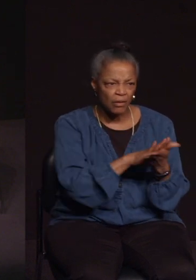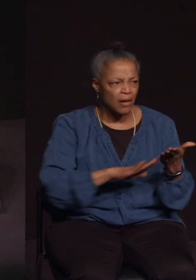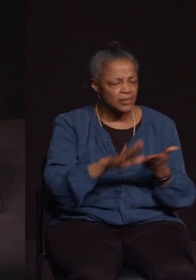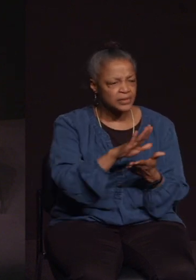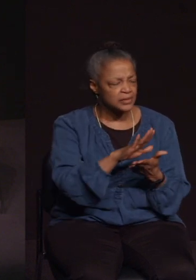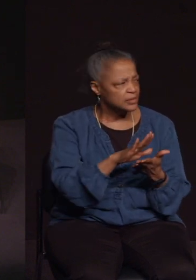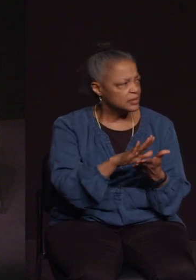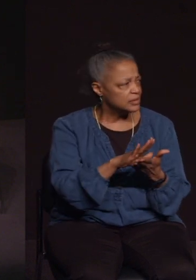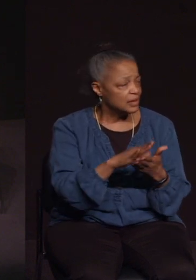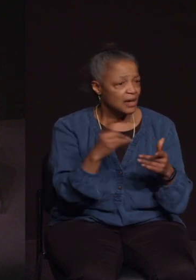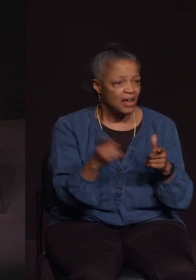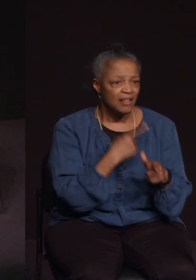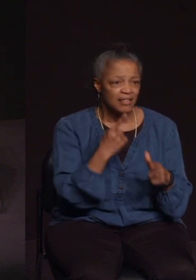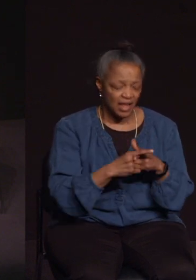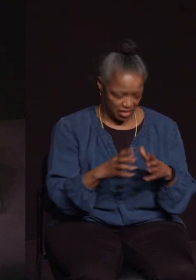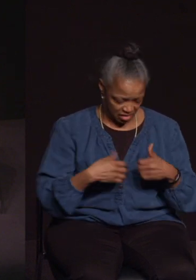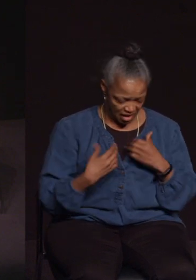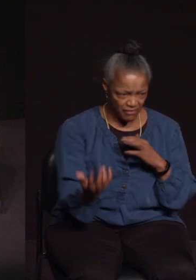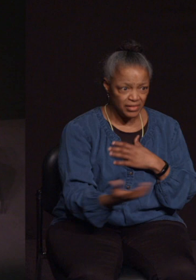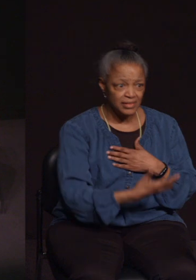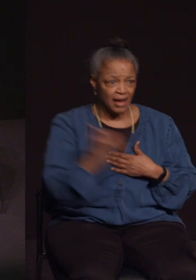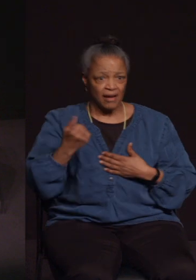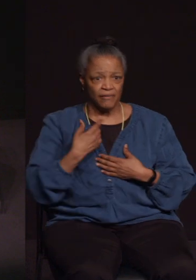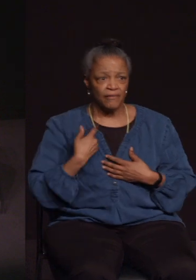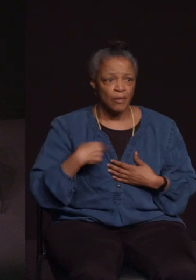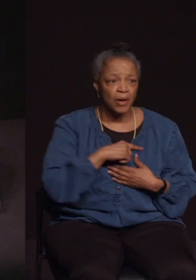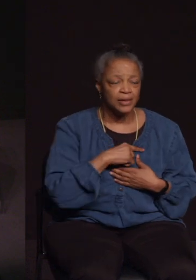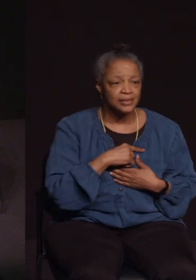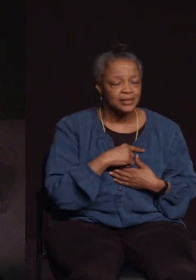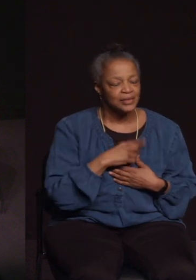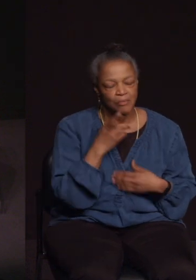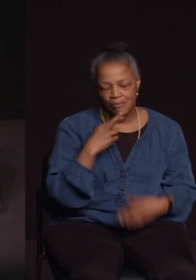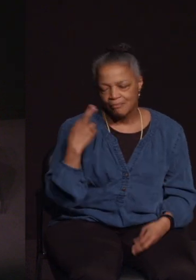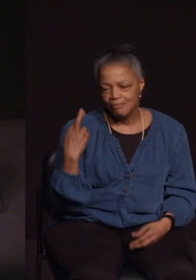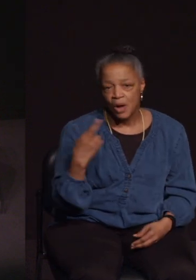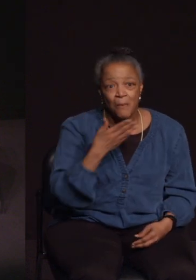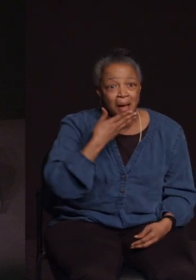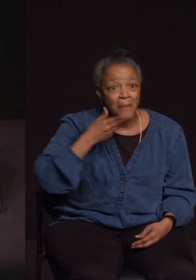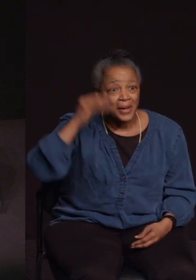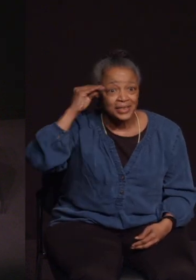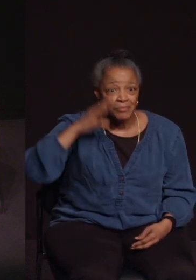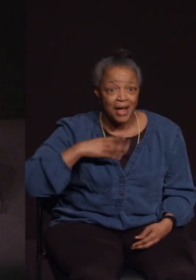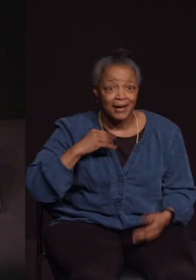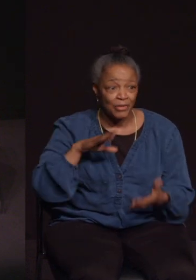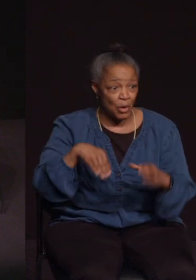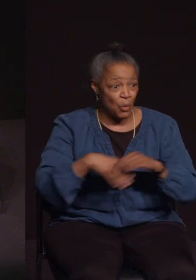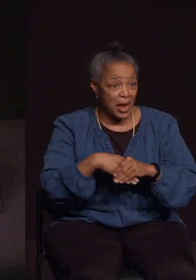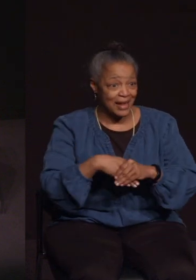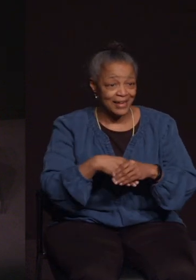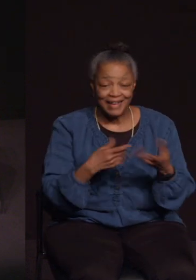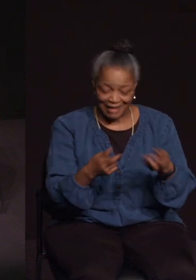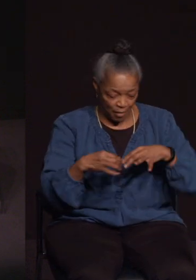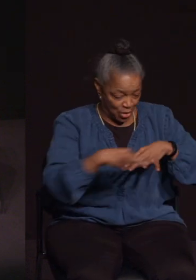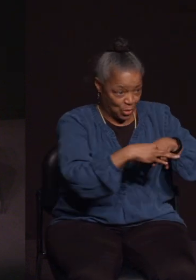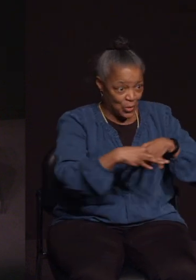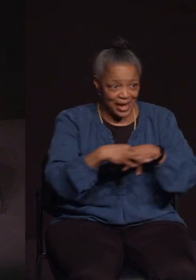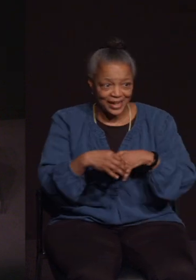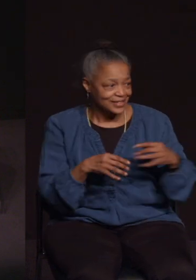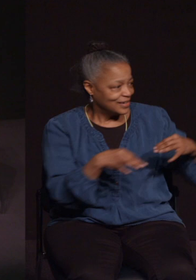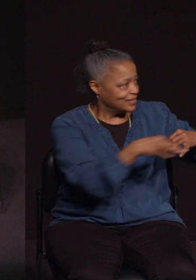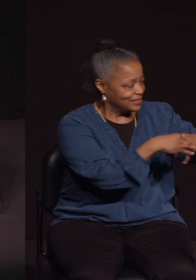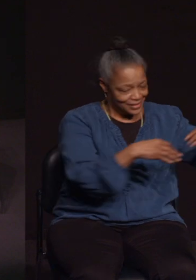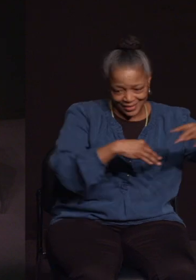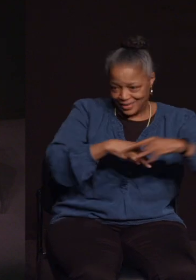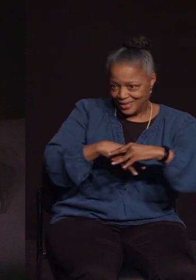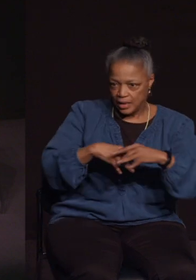sadly it was taken away from him. But he was a good guy, man. That was my best man at my wedding. He the one gave me my ring to give it to her. We